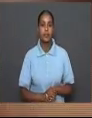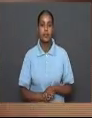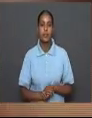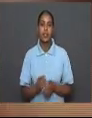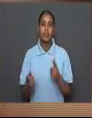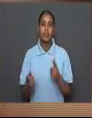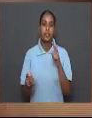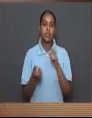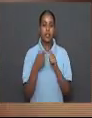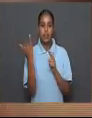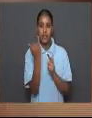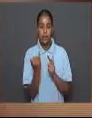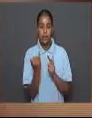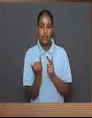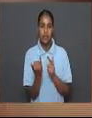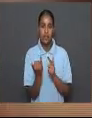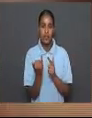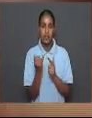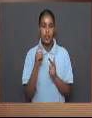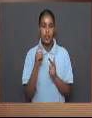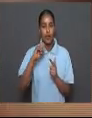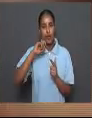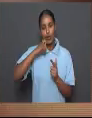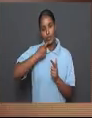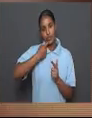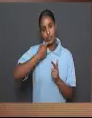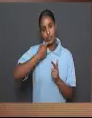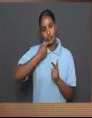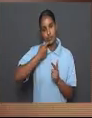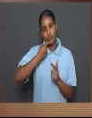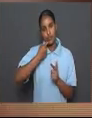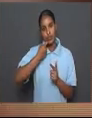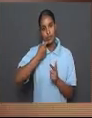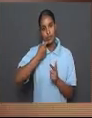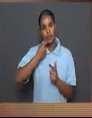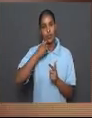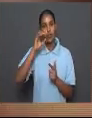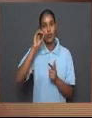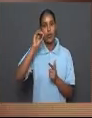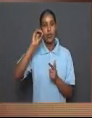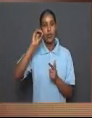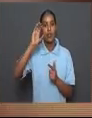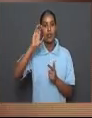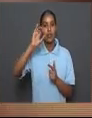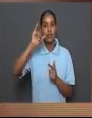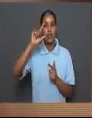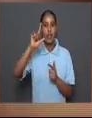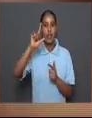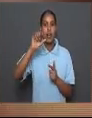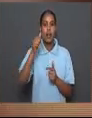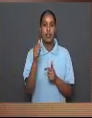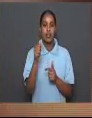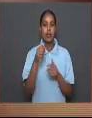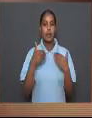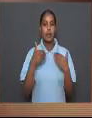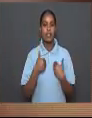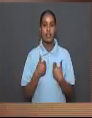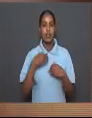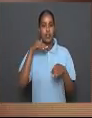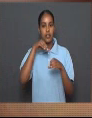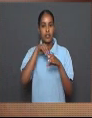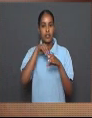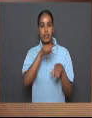The second image is of oranges. Octyl acetate is present